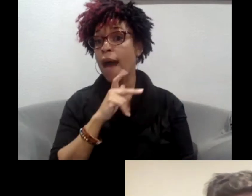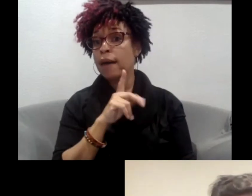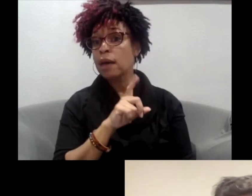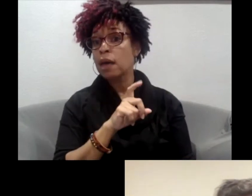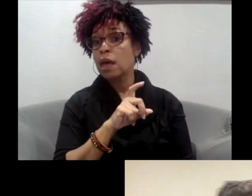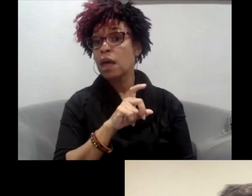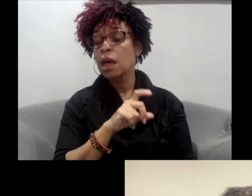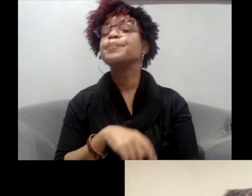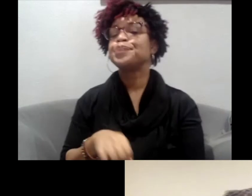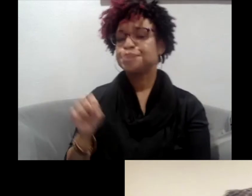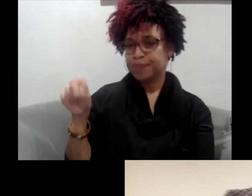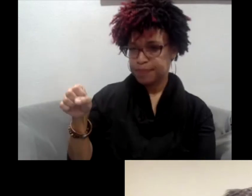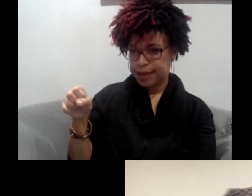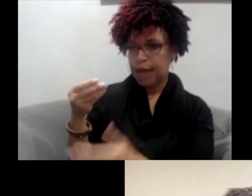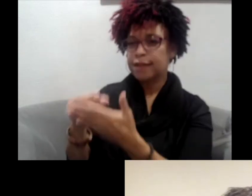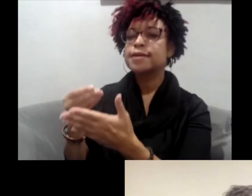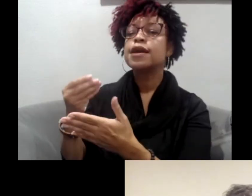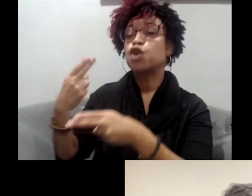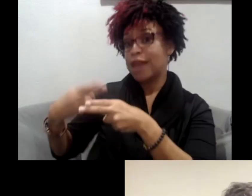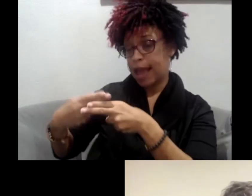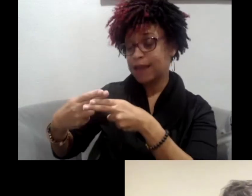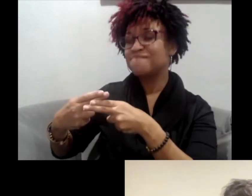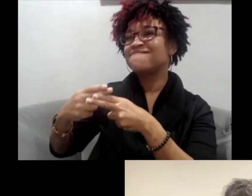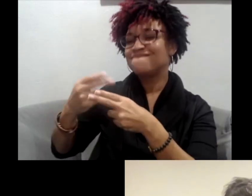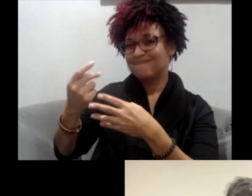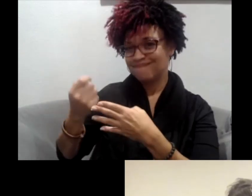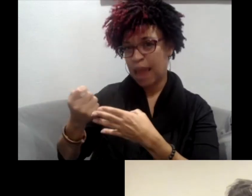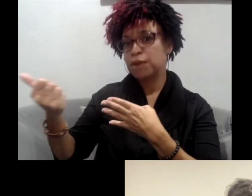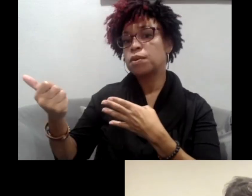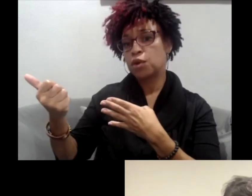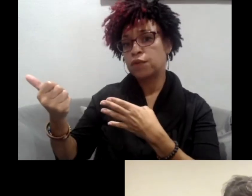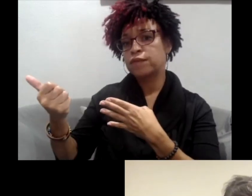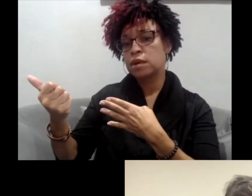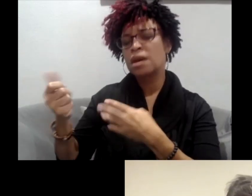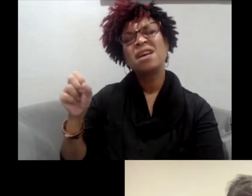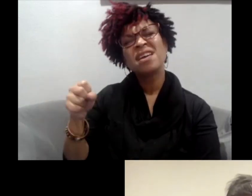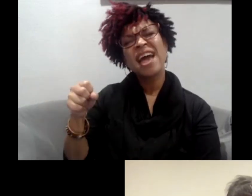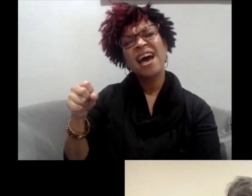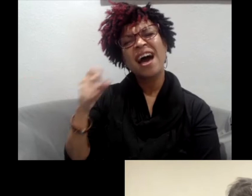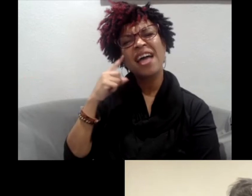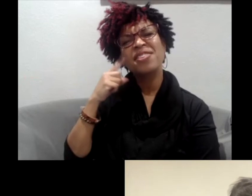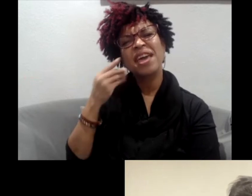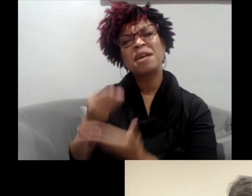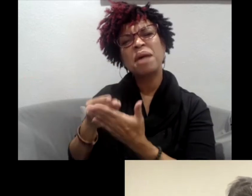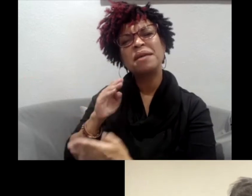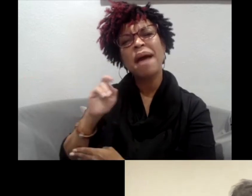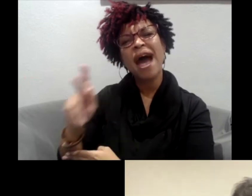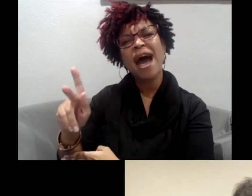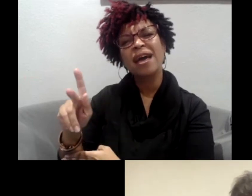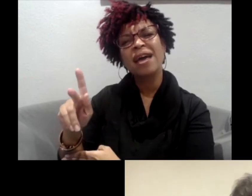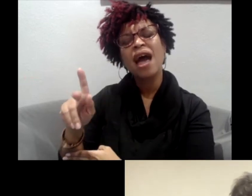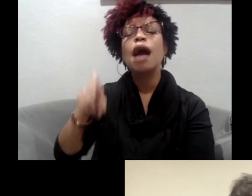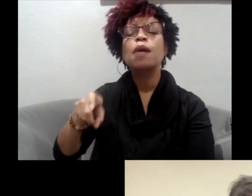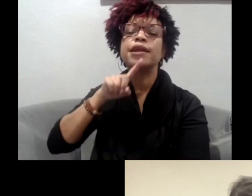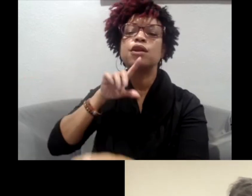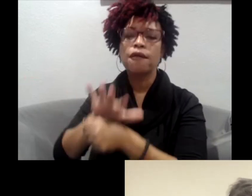Yes, your name can be removed. Yes, I believe you can be. I'm sure you can be refunded. I would need confirmation